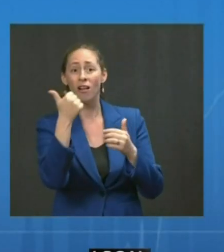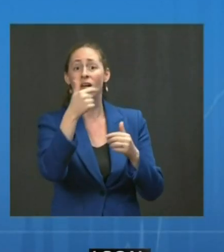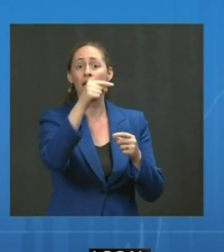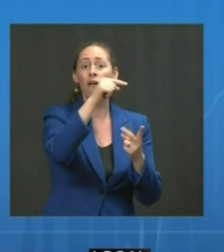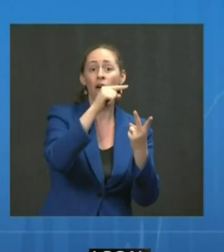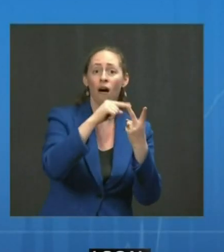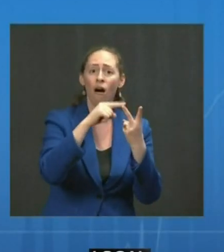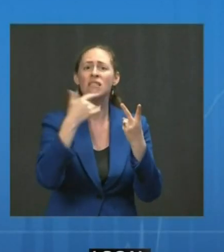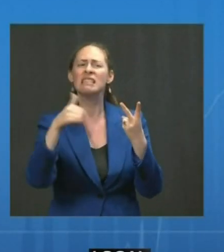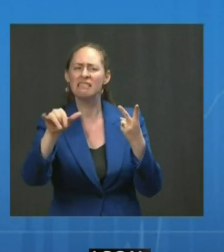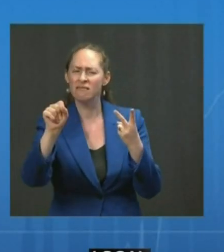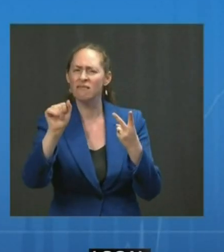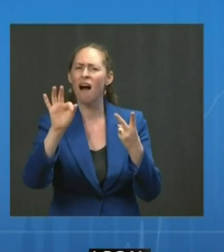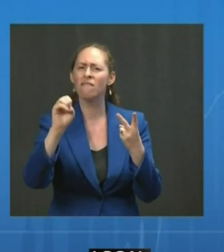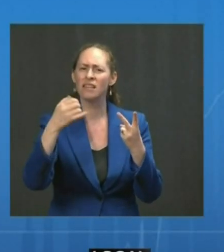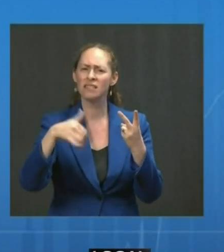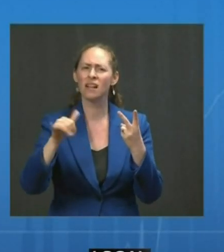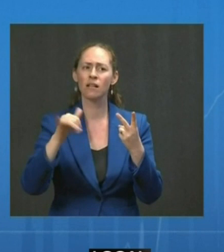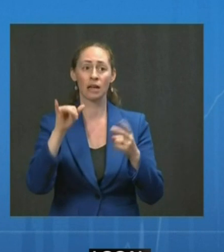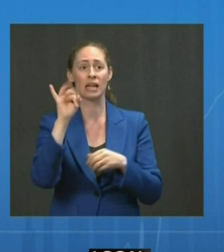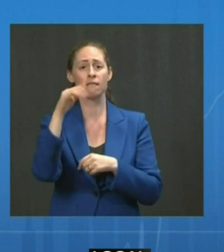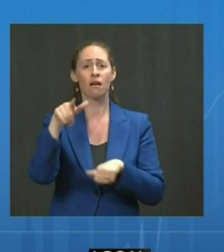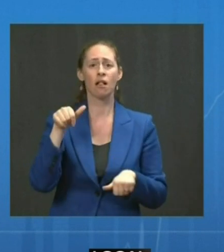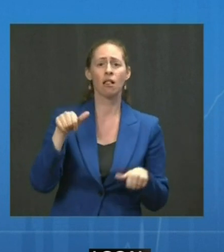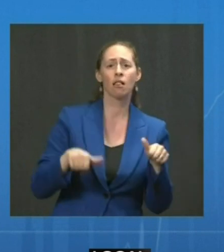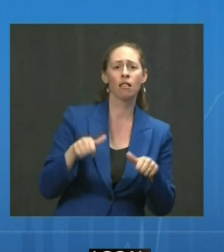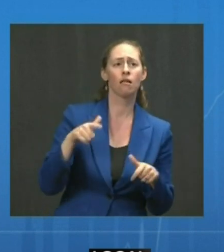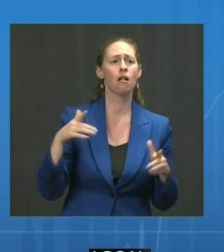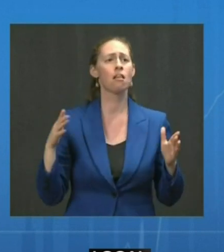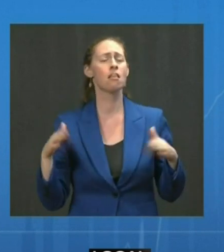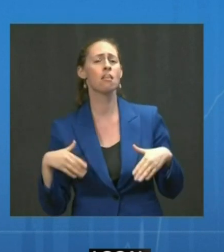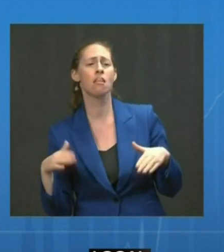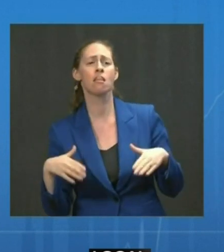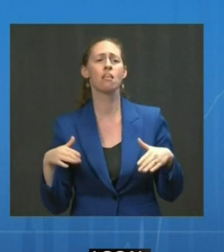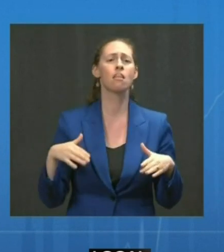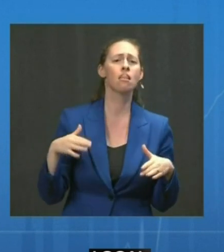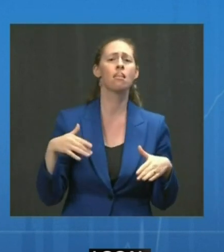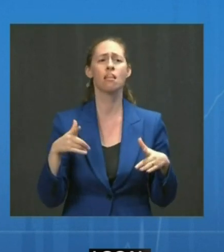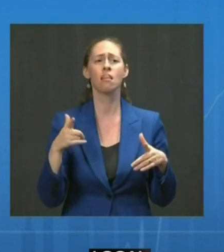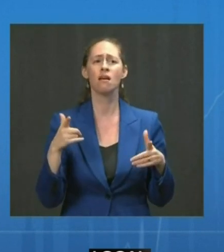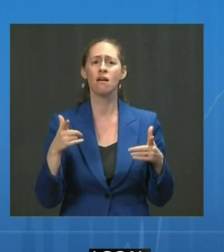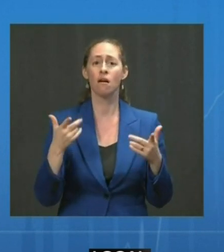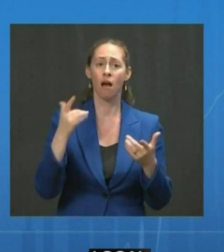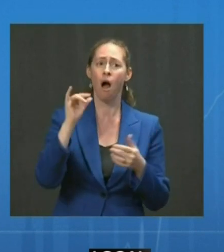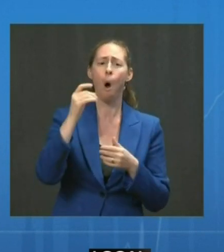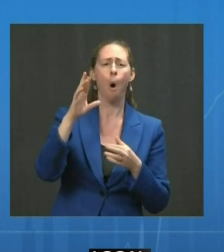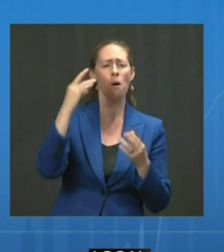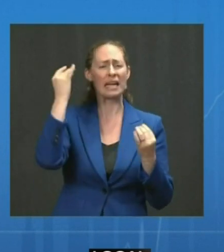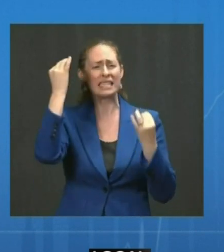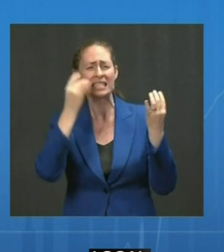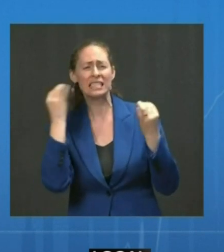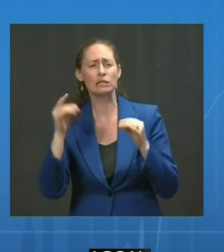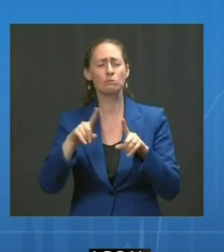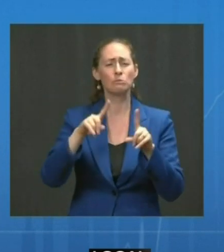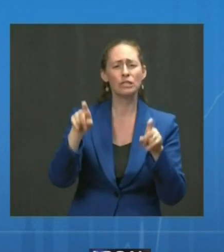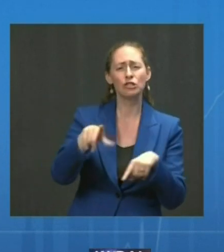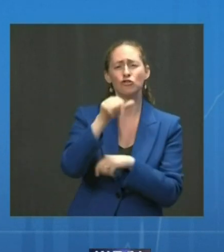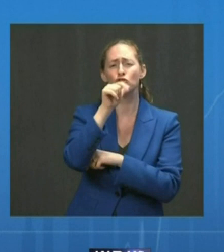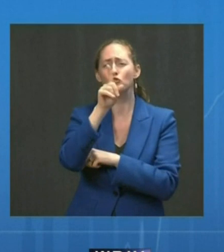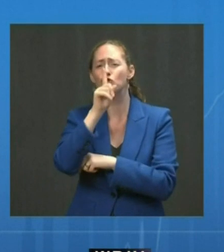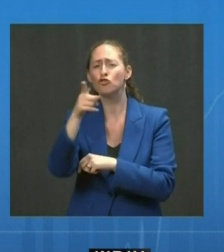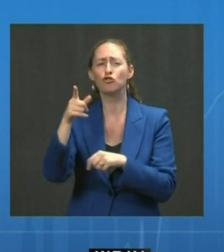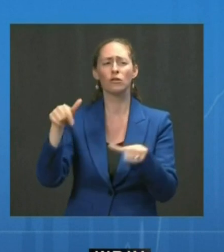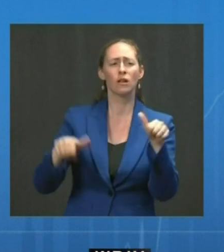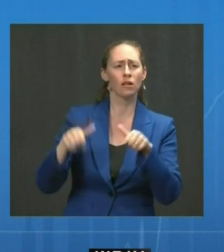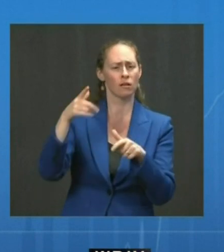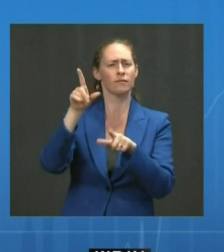and ready to revisit your decision to get vaccinated, or if you still have questions, talk to your physician or a trusted source to